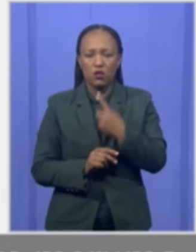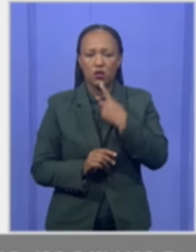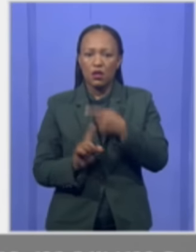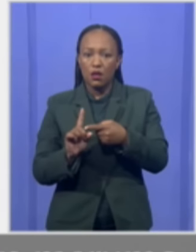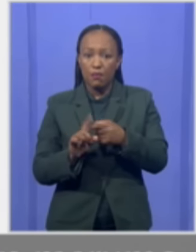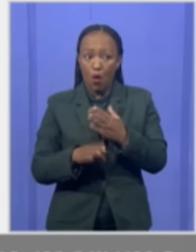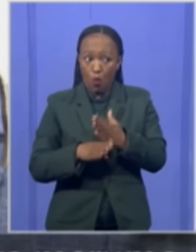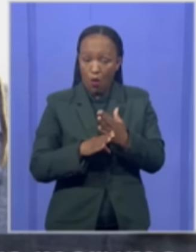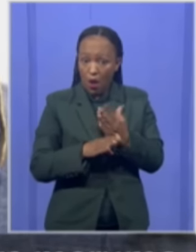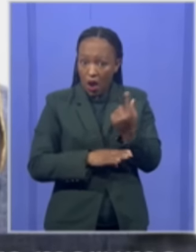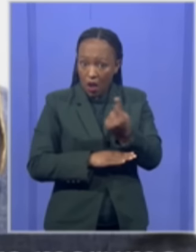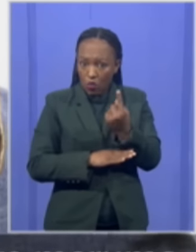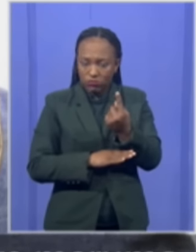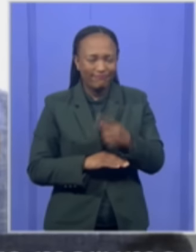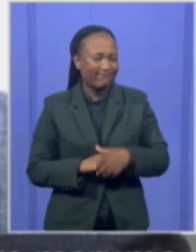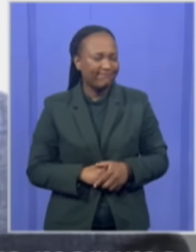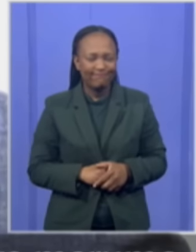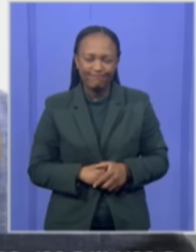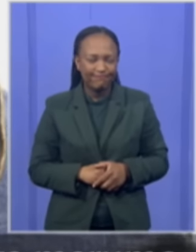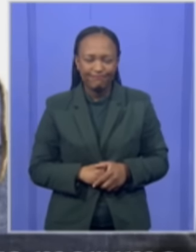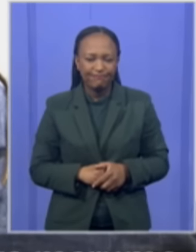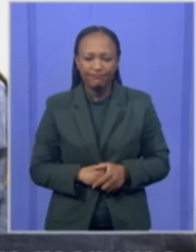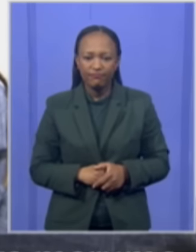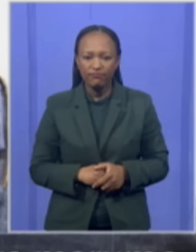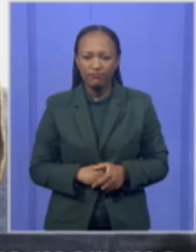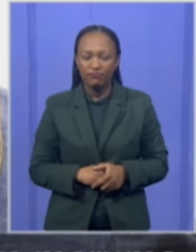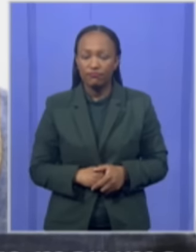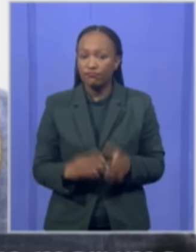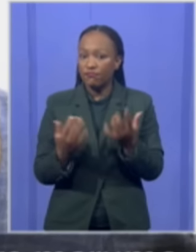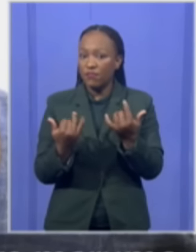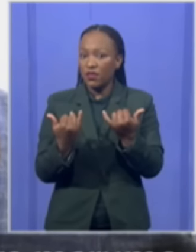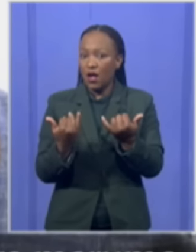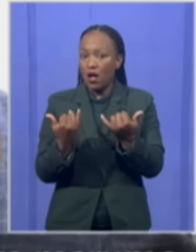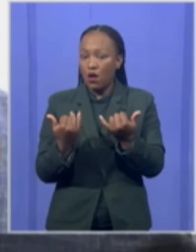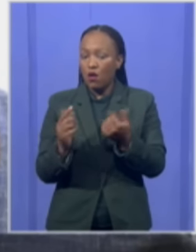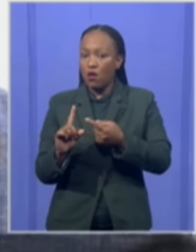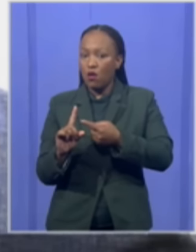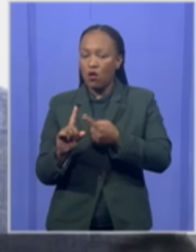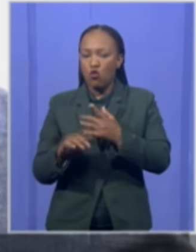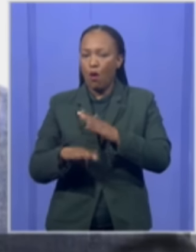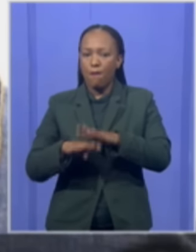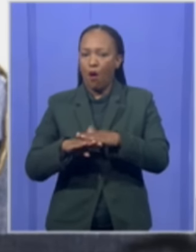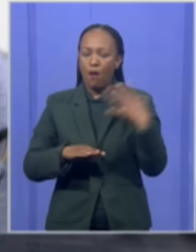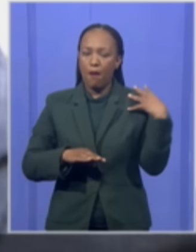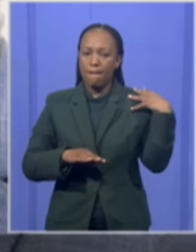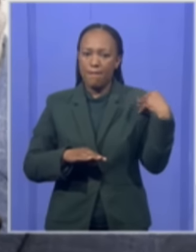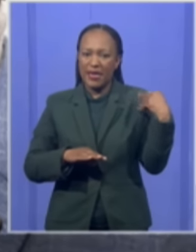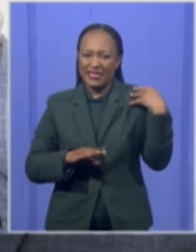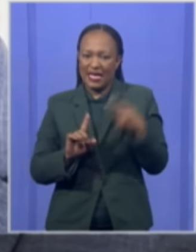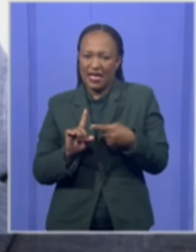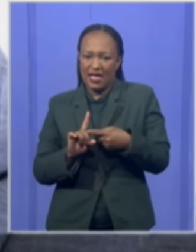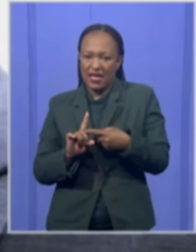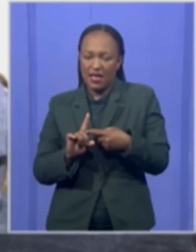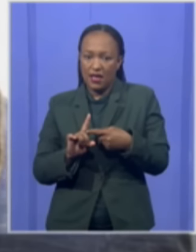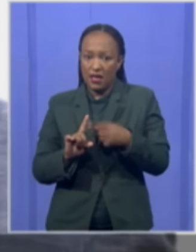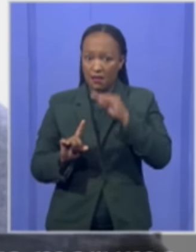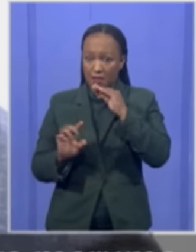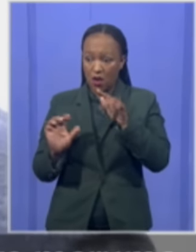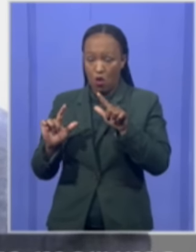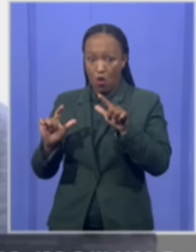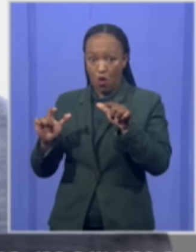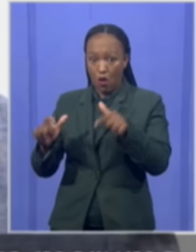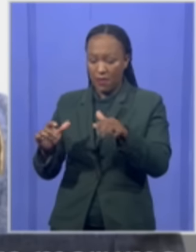operated alone here. Currently, she's no longer the minister. Is it for this committee to